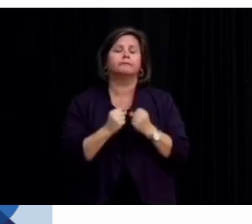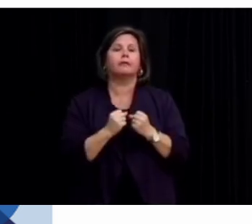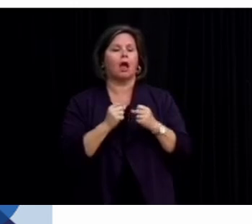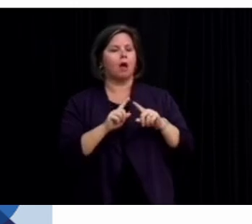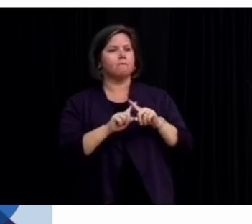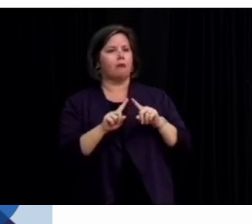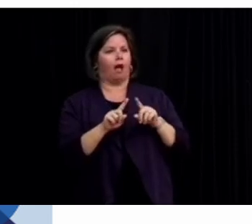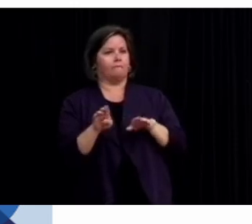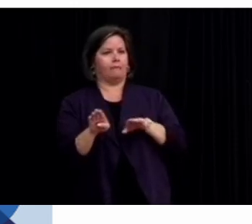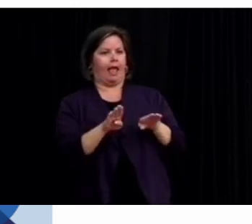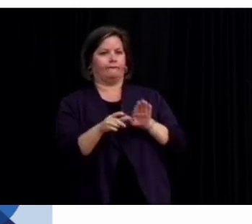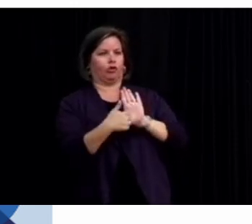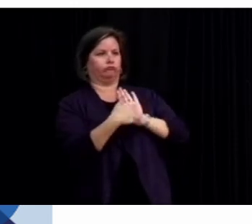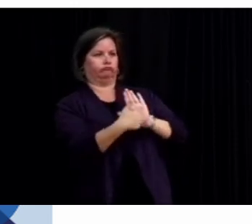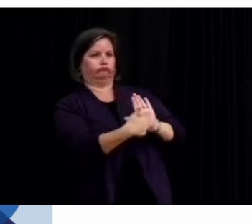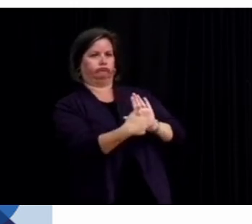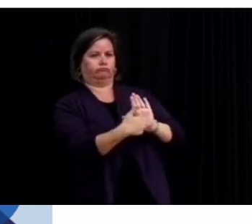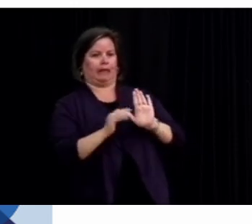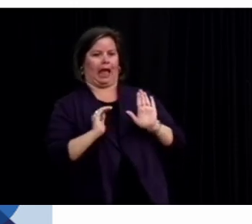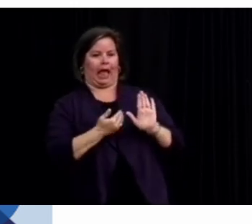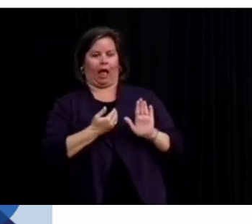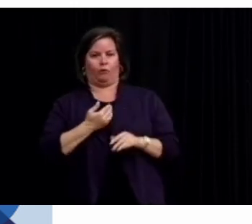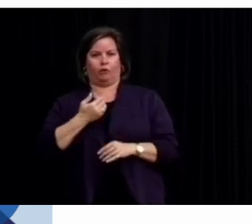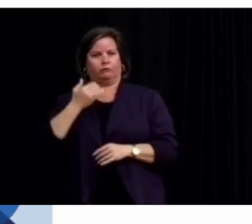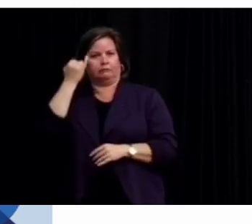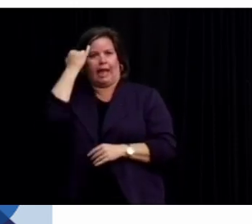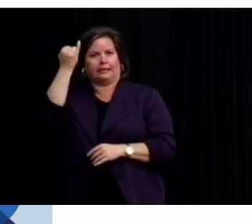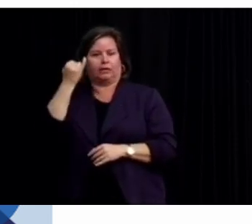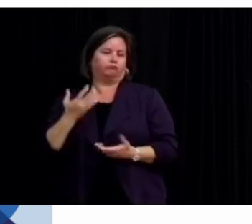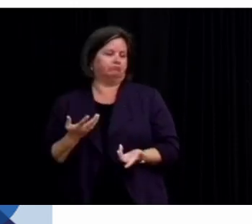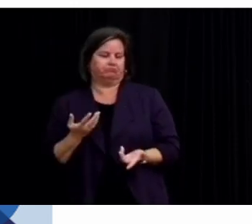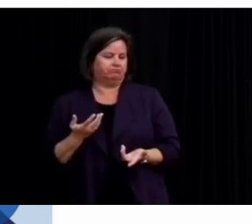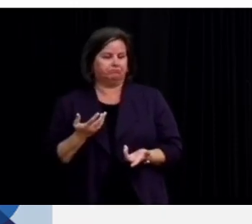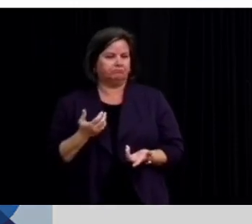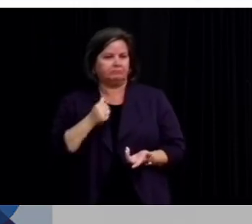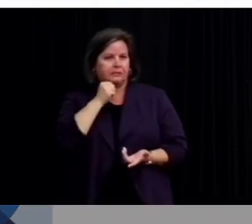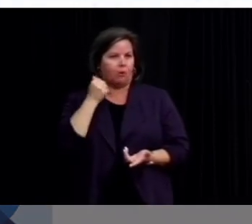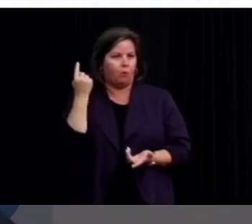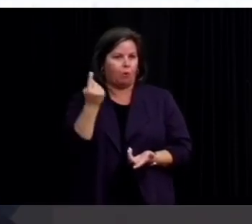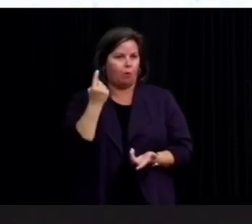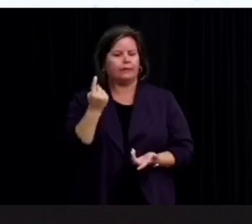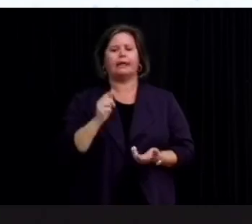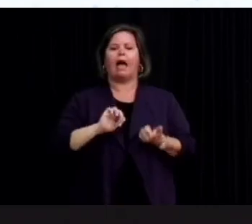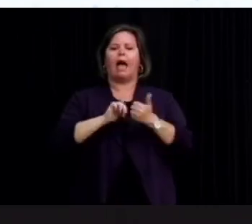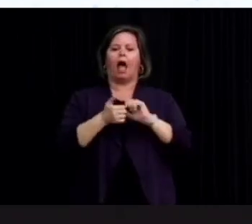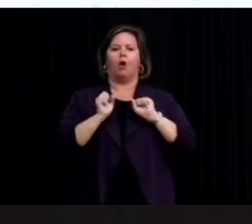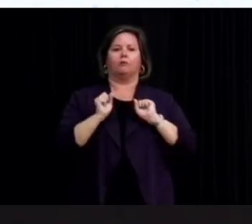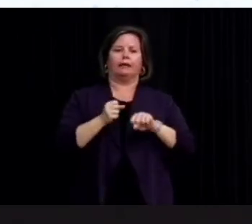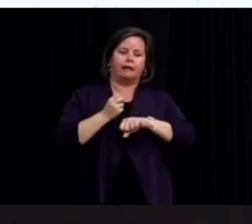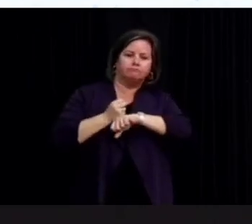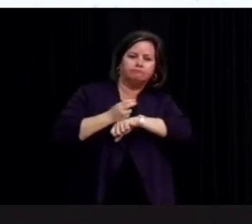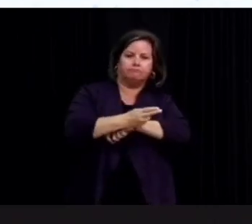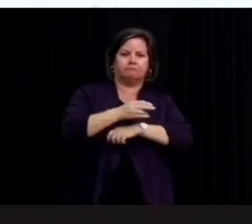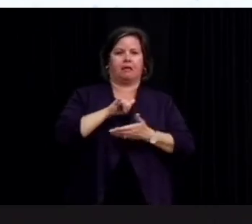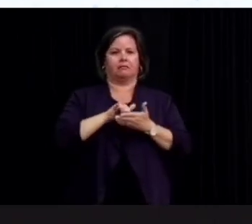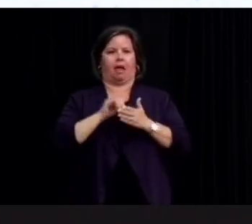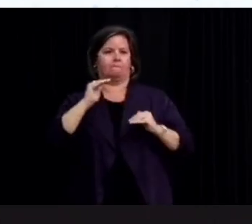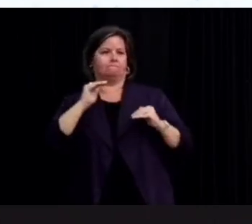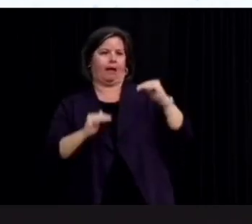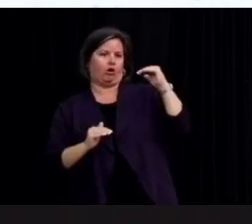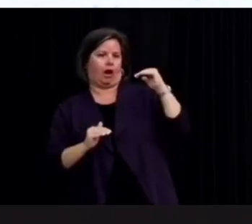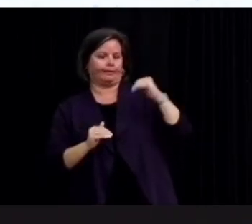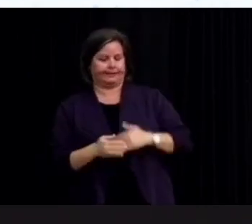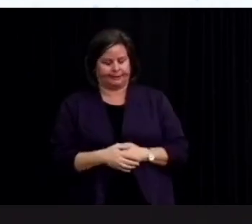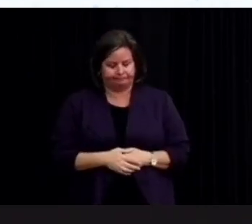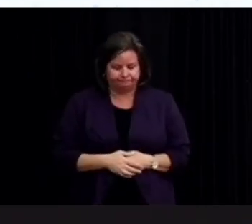actions don't always reflect our ideals. And how do we deal with or overcome this paradox?